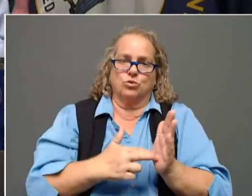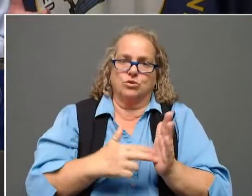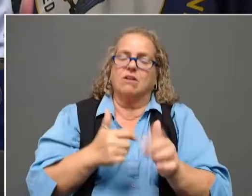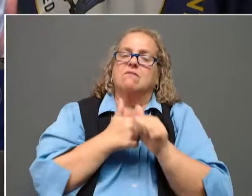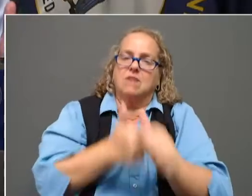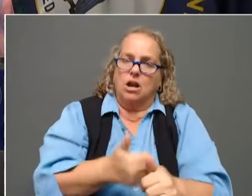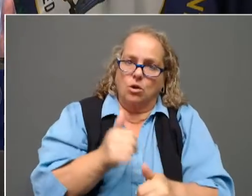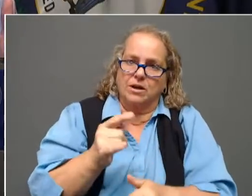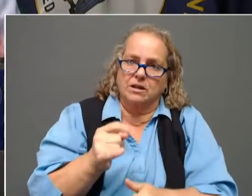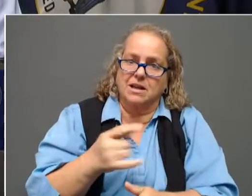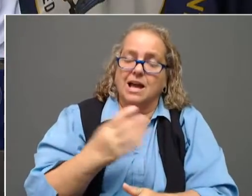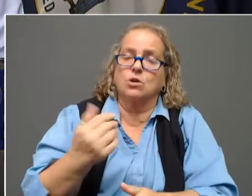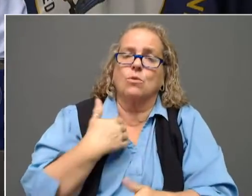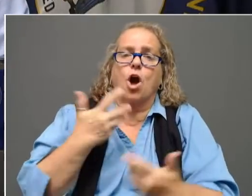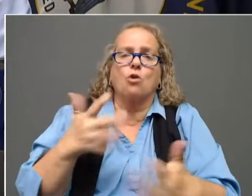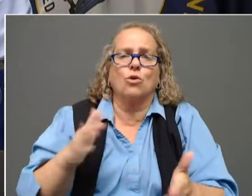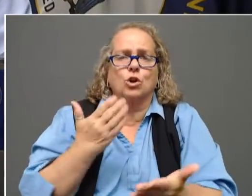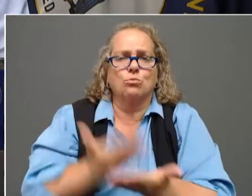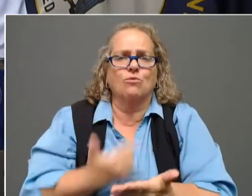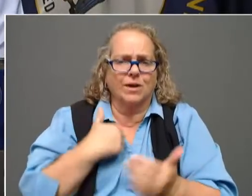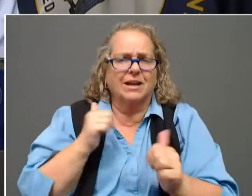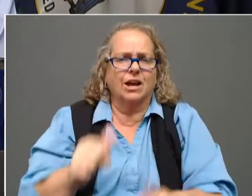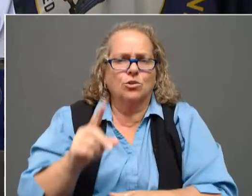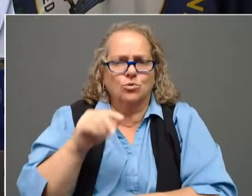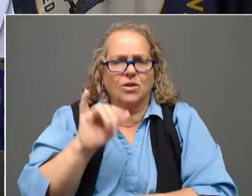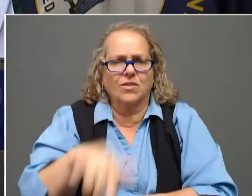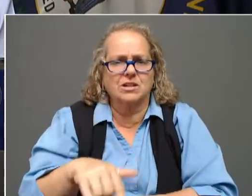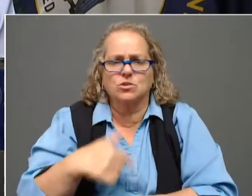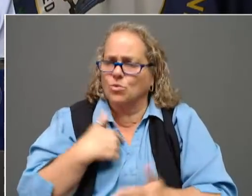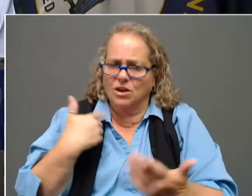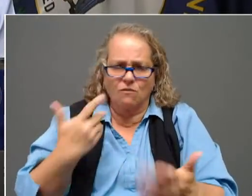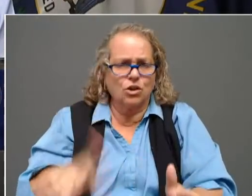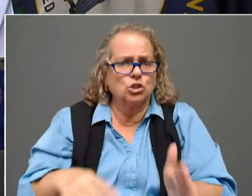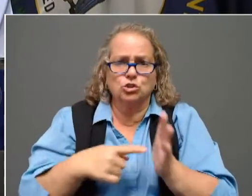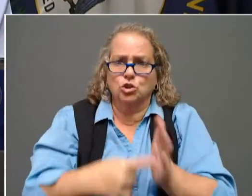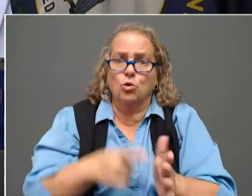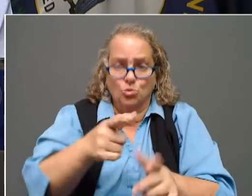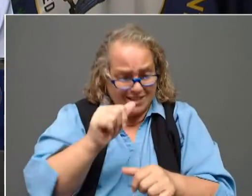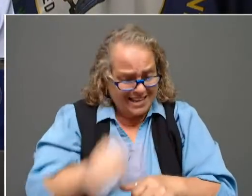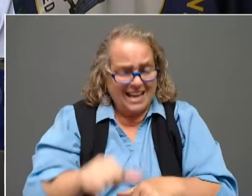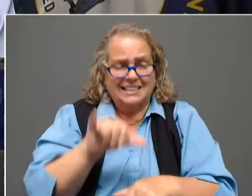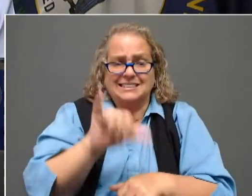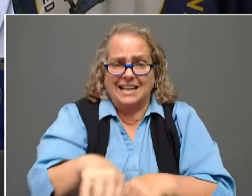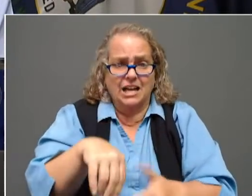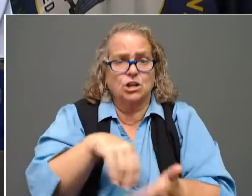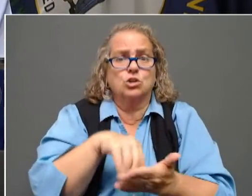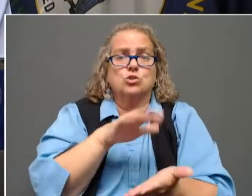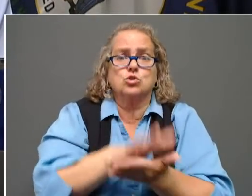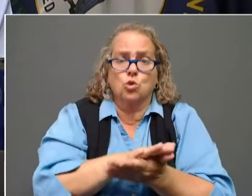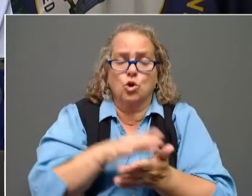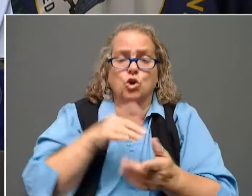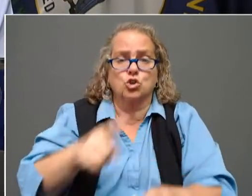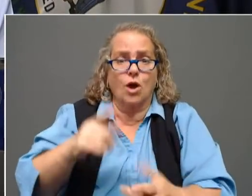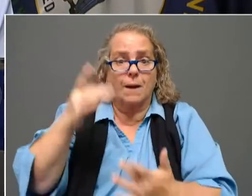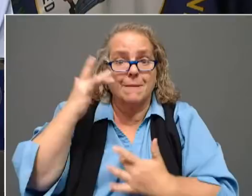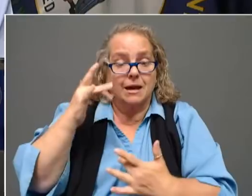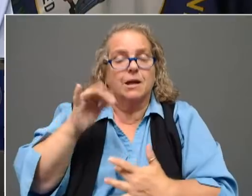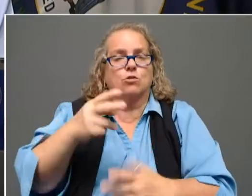proved that we can do this. I mean, we showed that you can stay in school in a pandemic if you wear a mask.